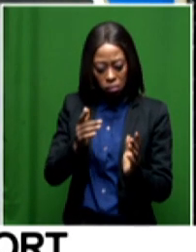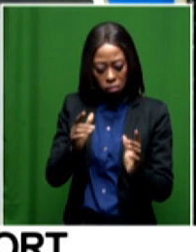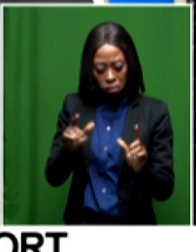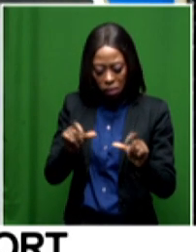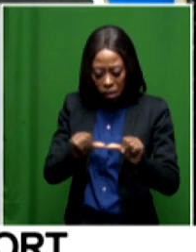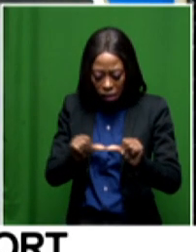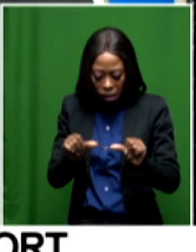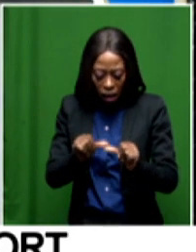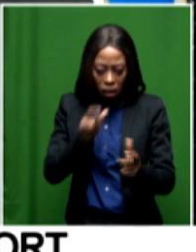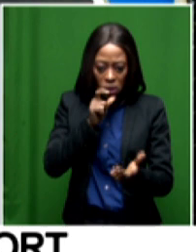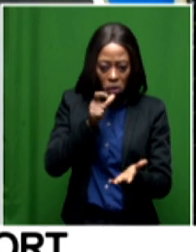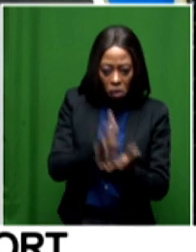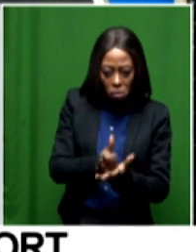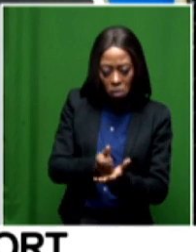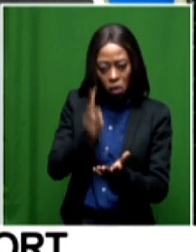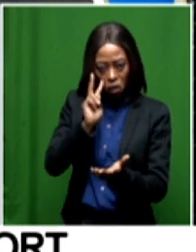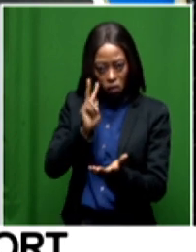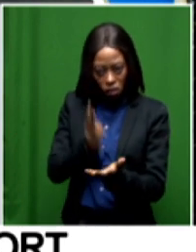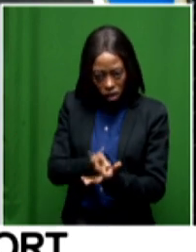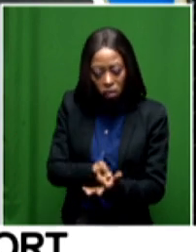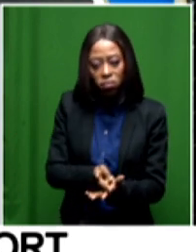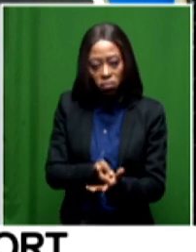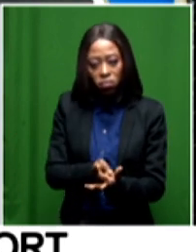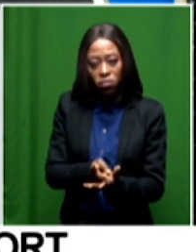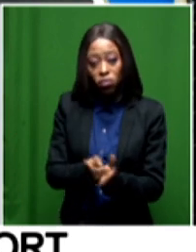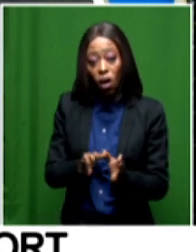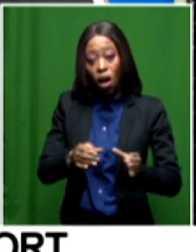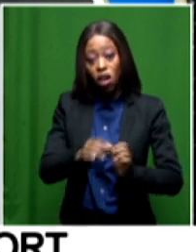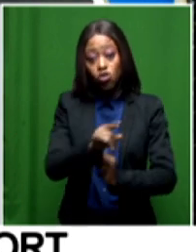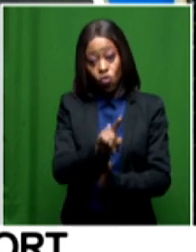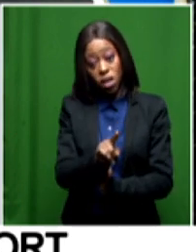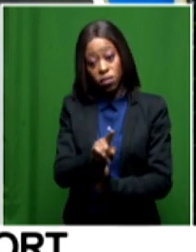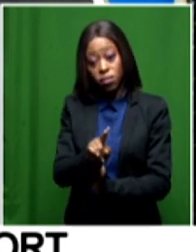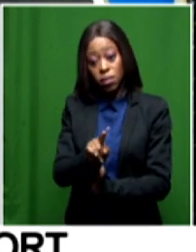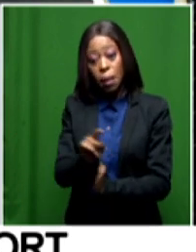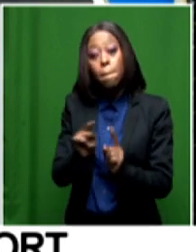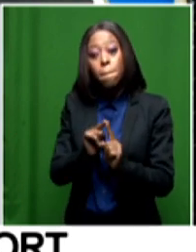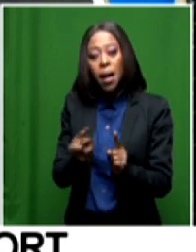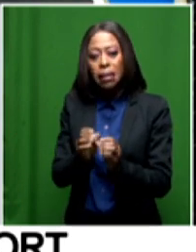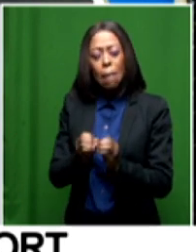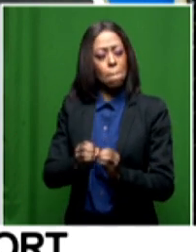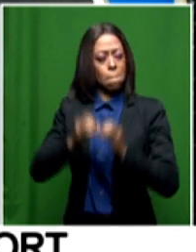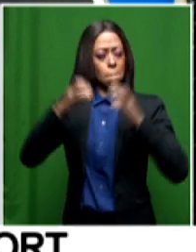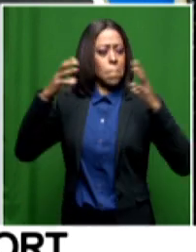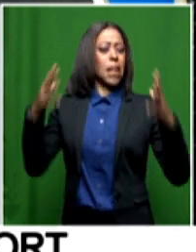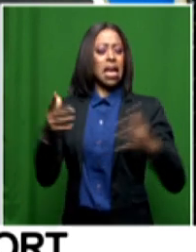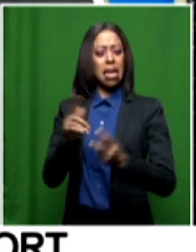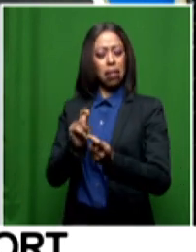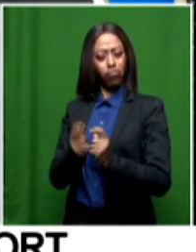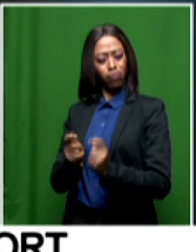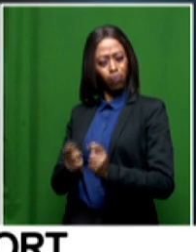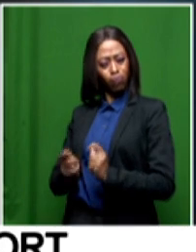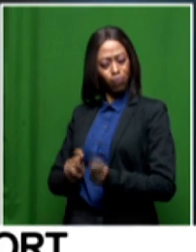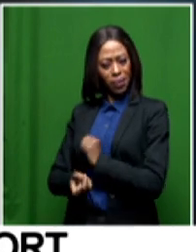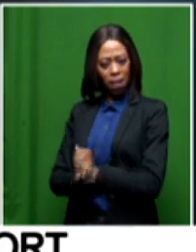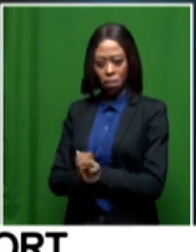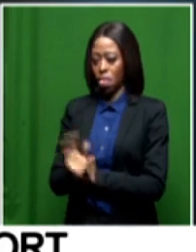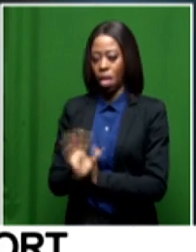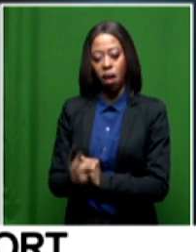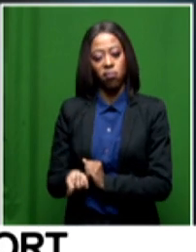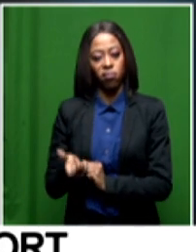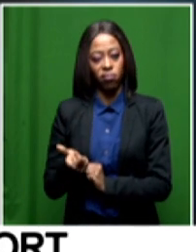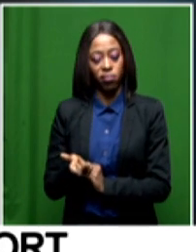and verification as an Class 1 Grand Prix circuit, but they're not major changes. If you've been